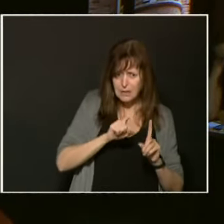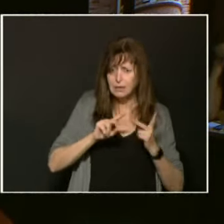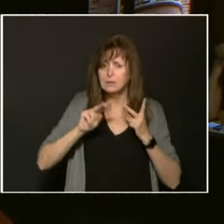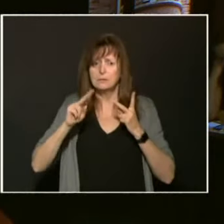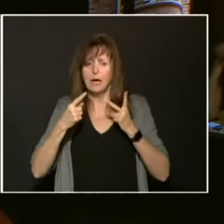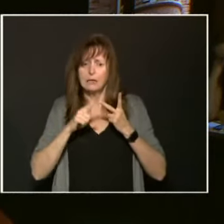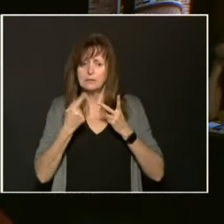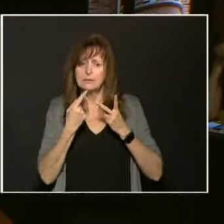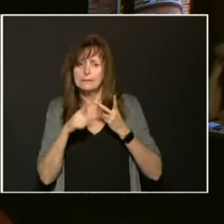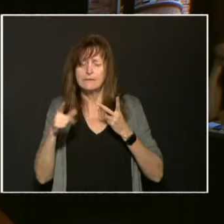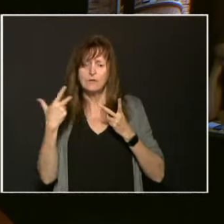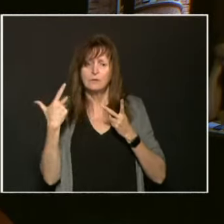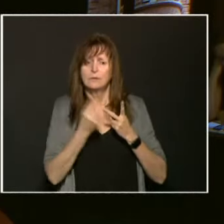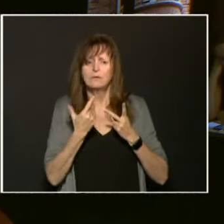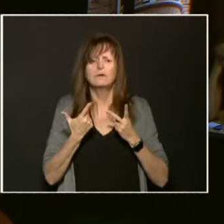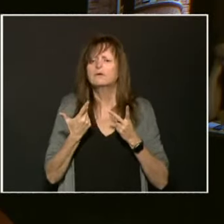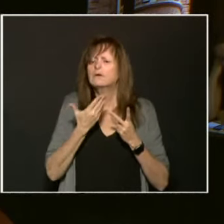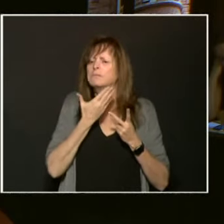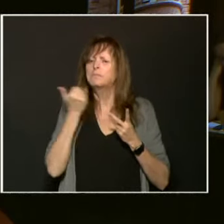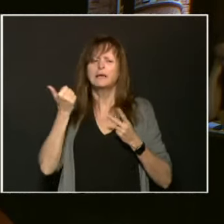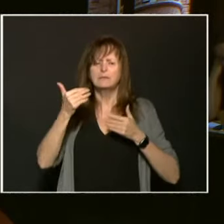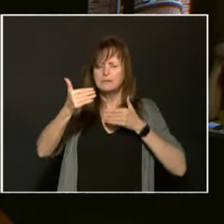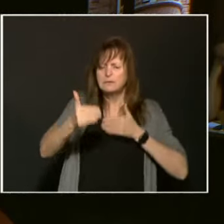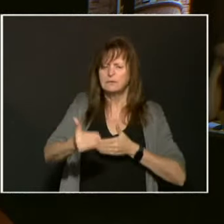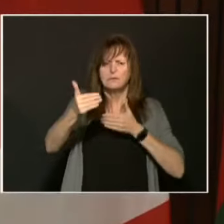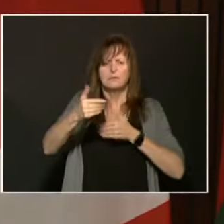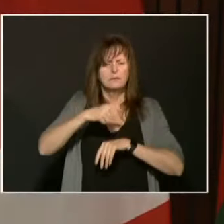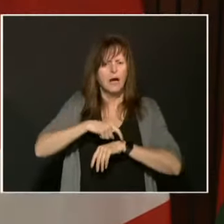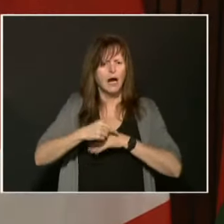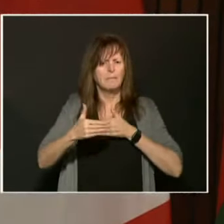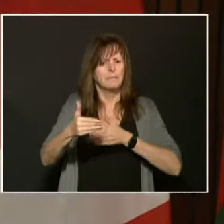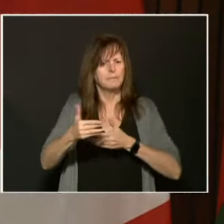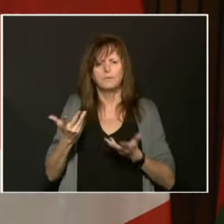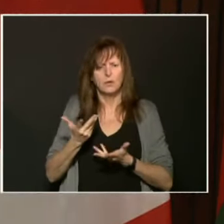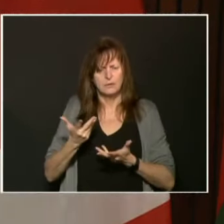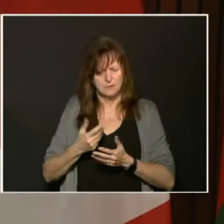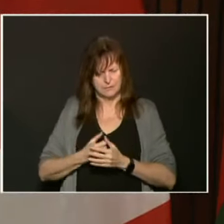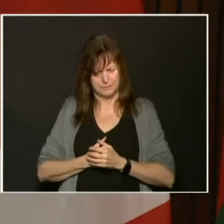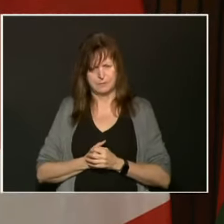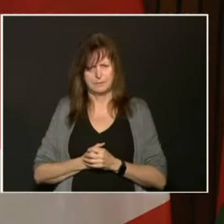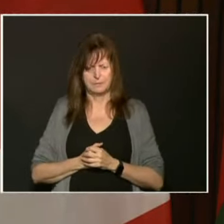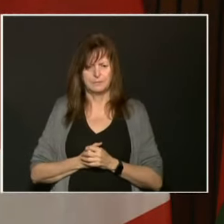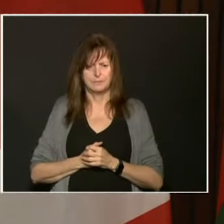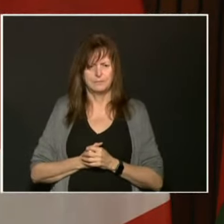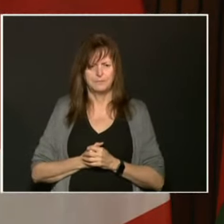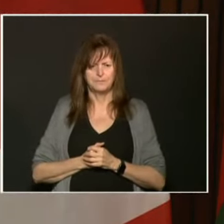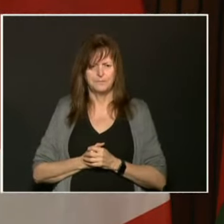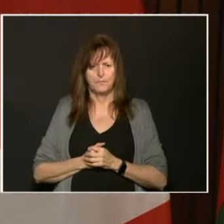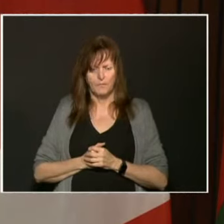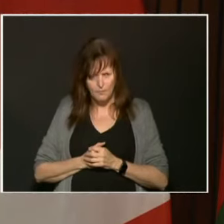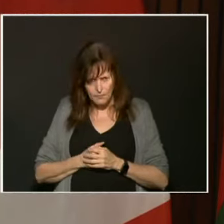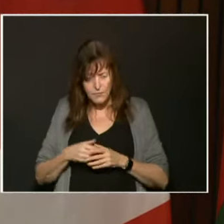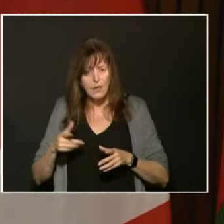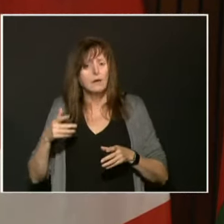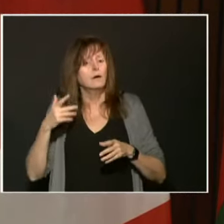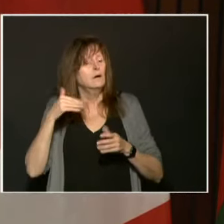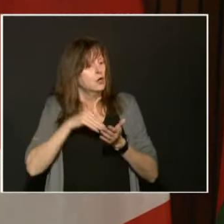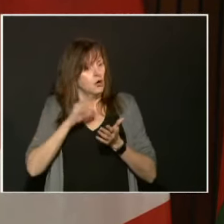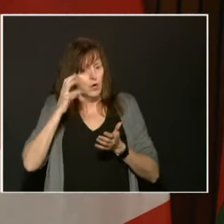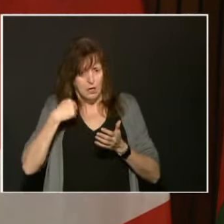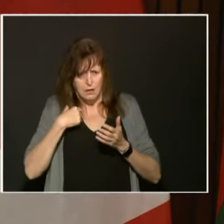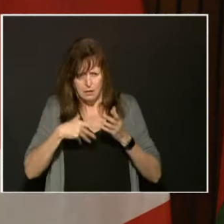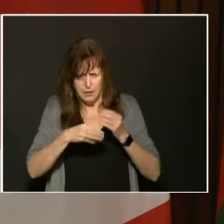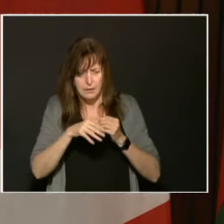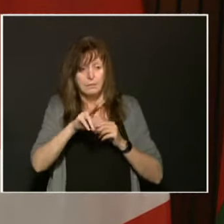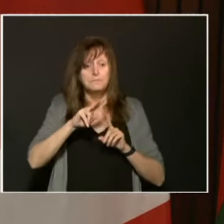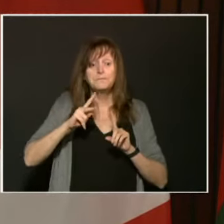And maybe the only addition I'd make is that it's really important to make sure that as much as possible we accelerate second doses, and